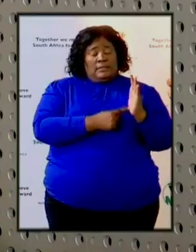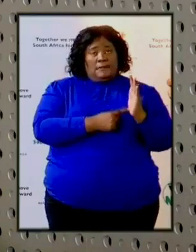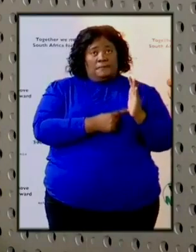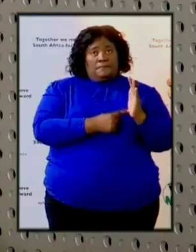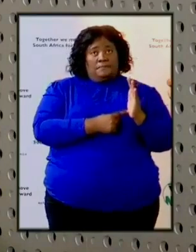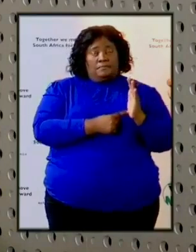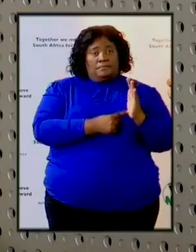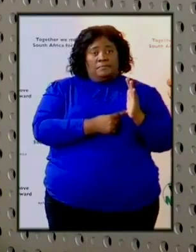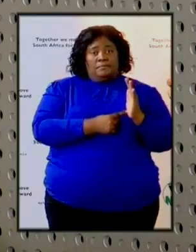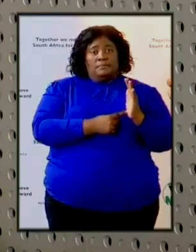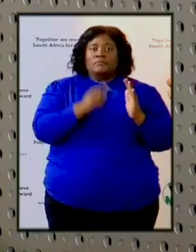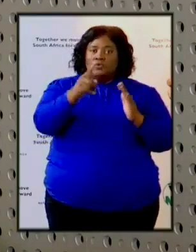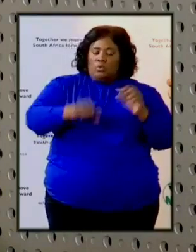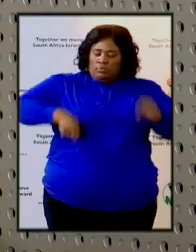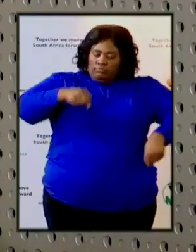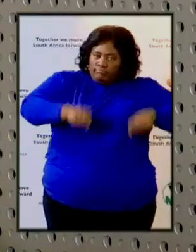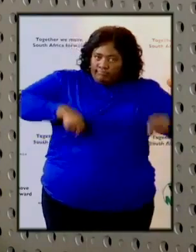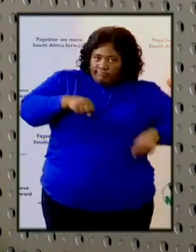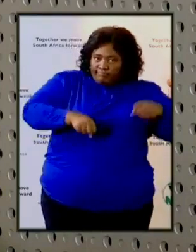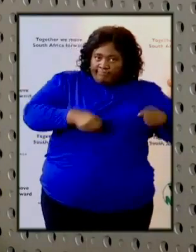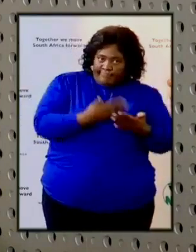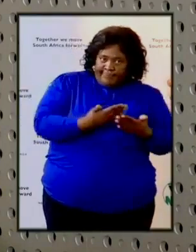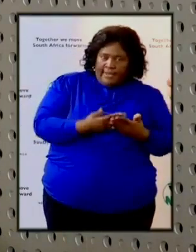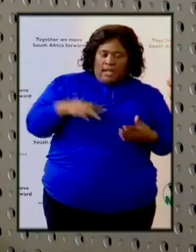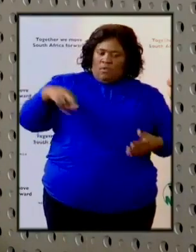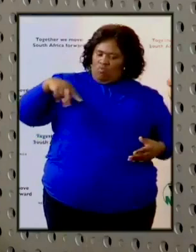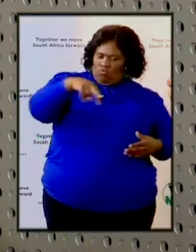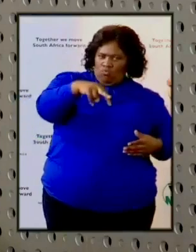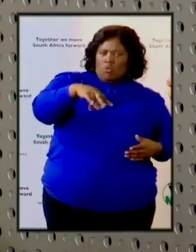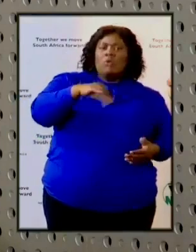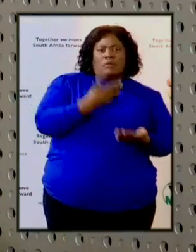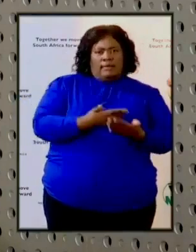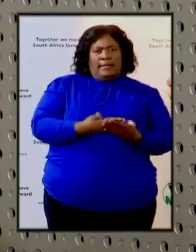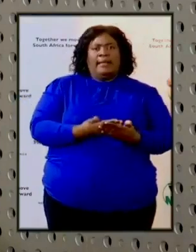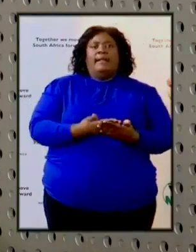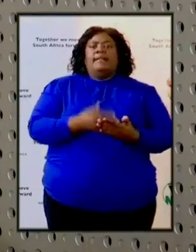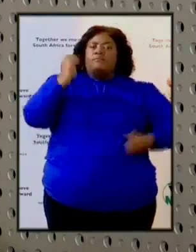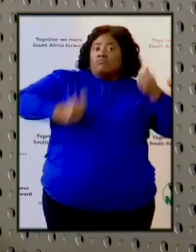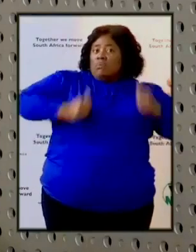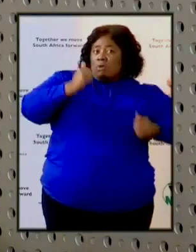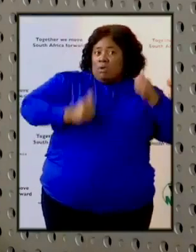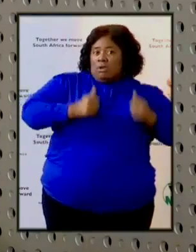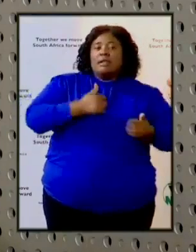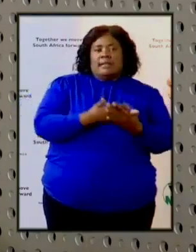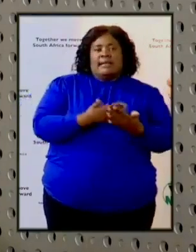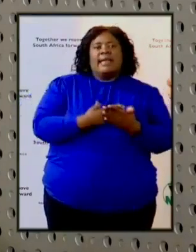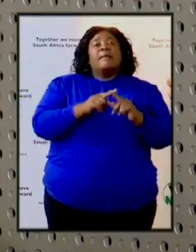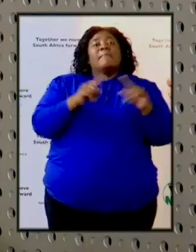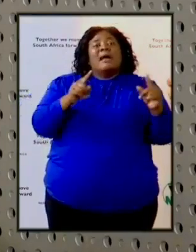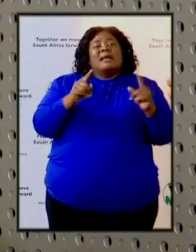you can cycle, you can run, you can walk, but it will have to be within your